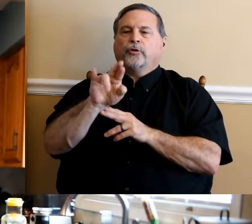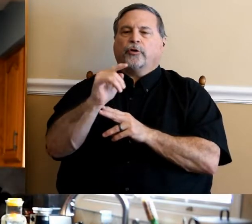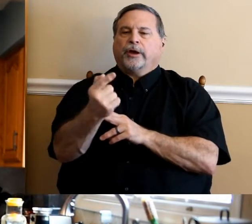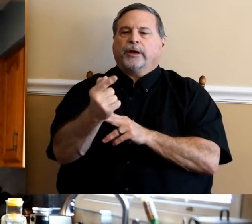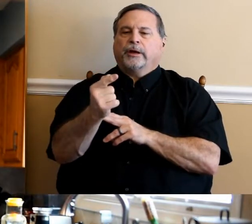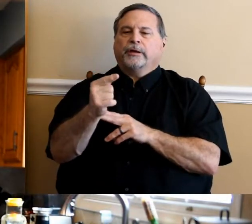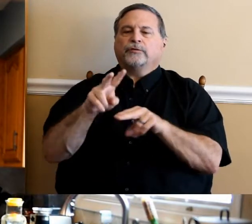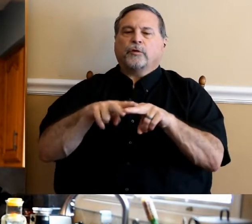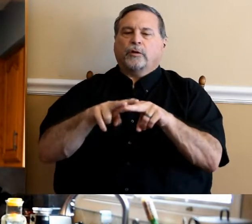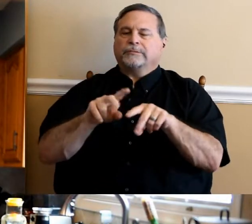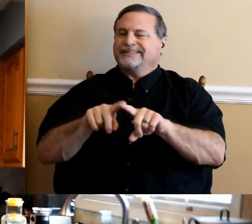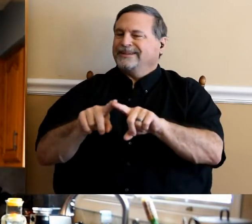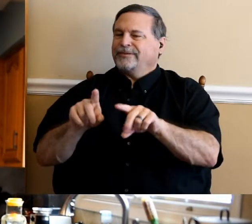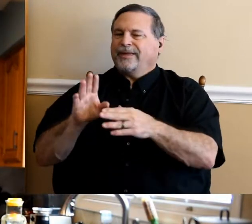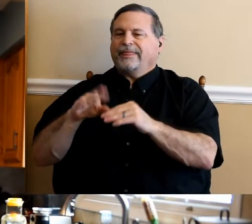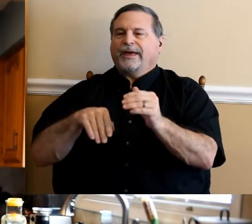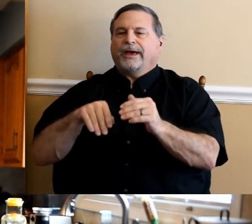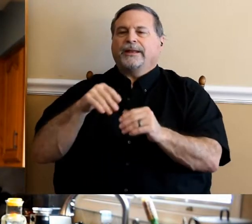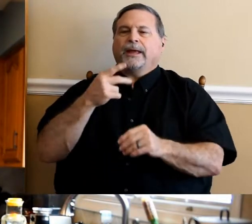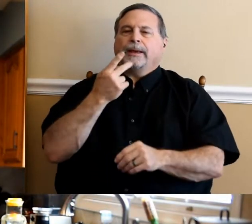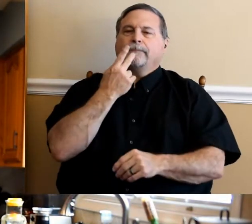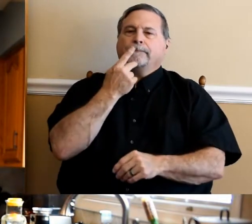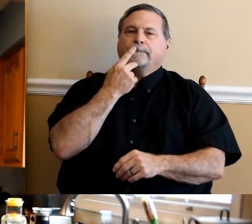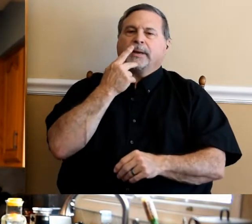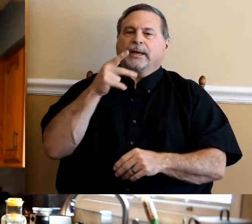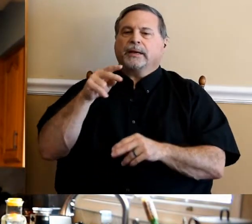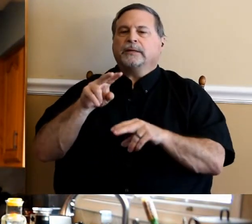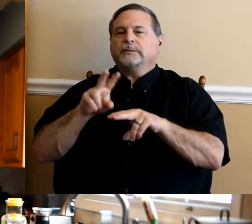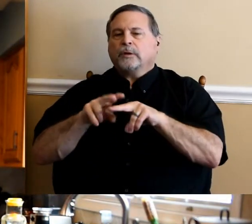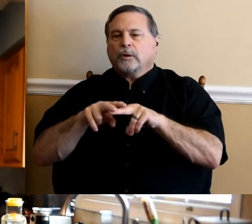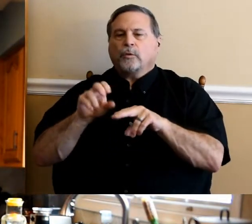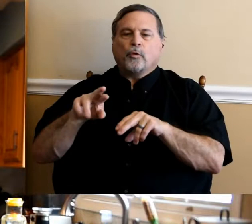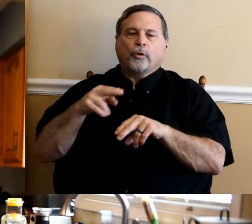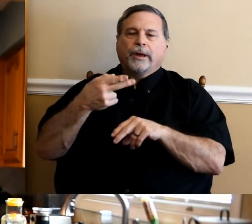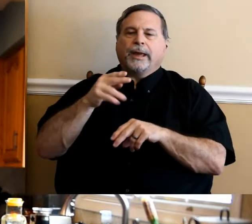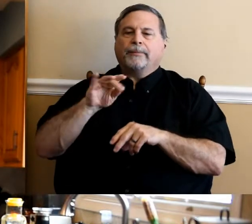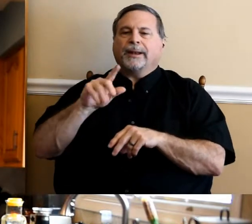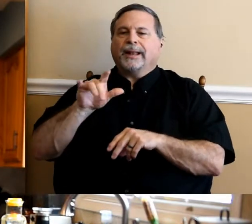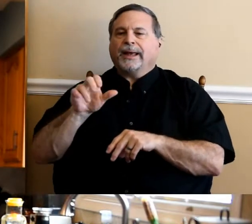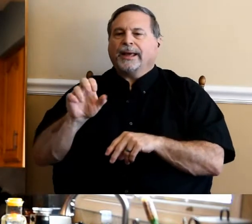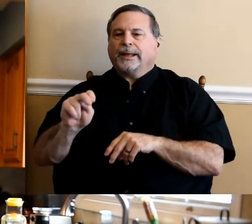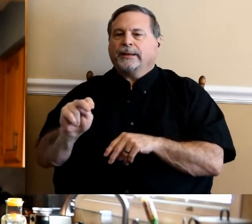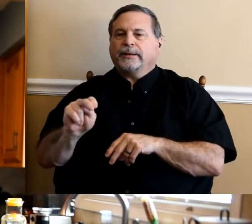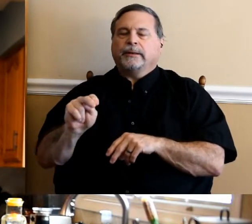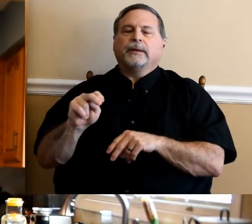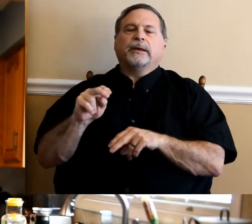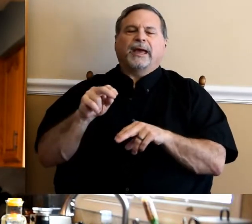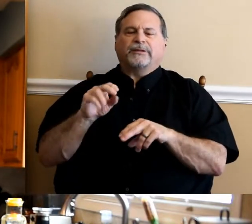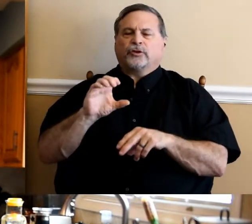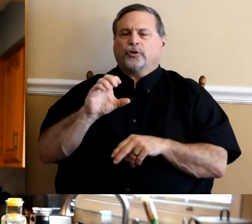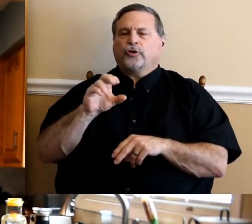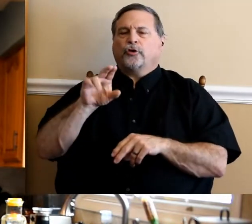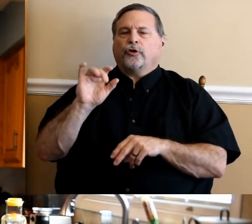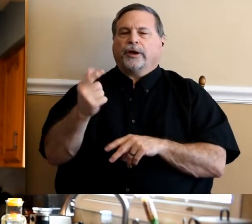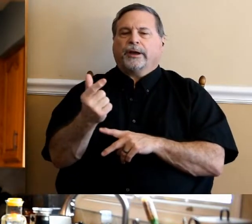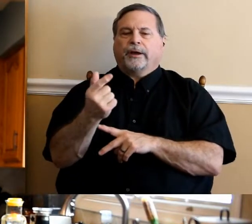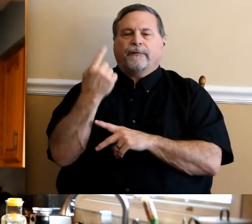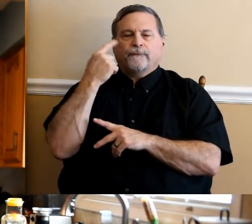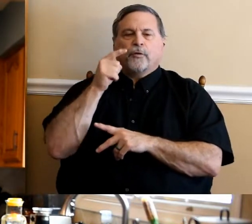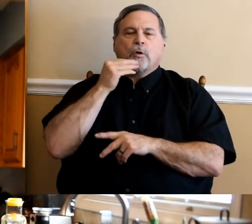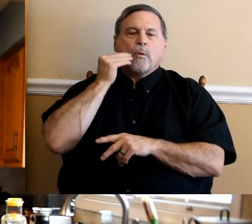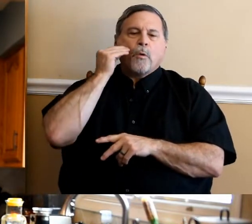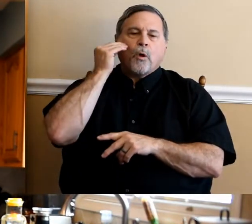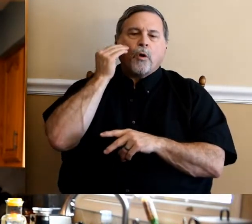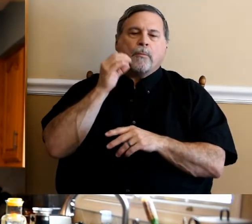curing salt. Now this is different than like a pink salt or Himalayan or even a table salt. This is a curing salt. It's for